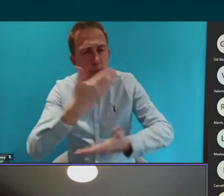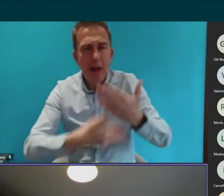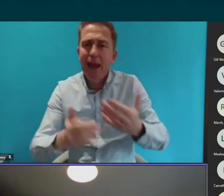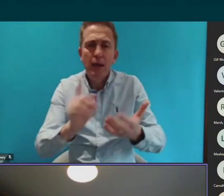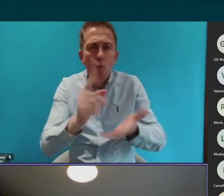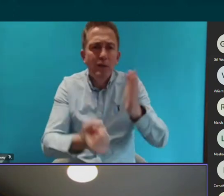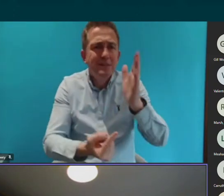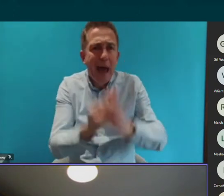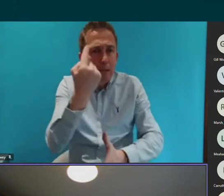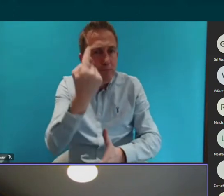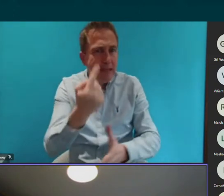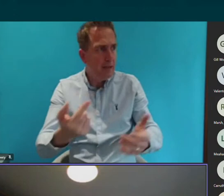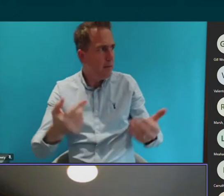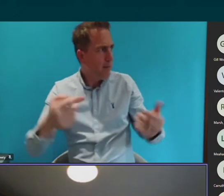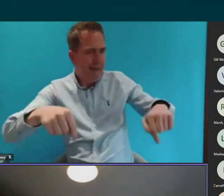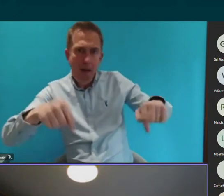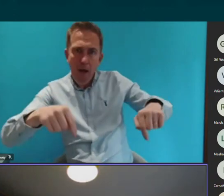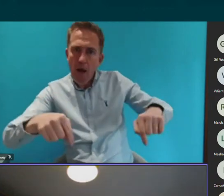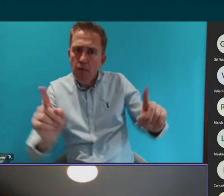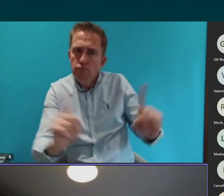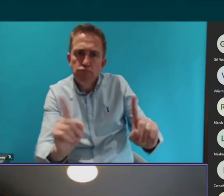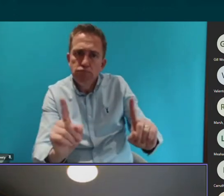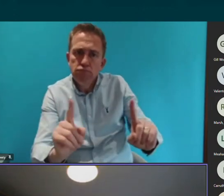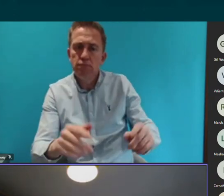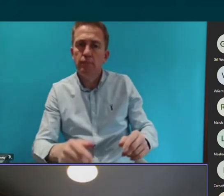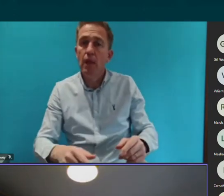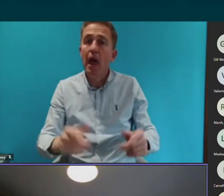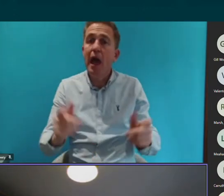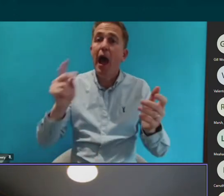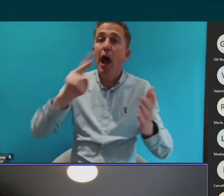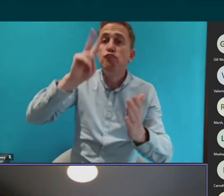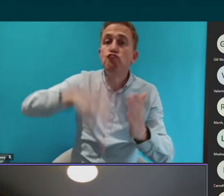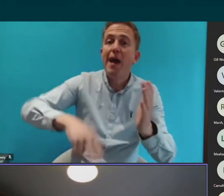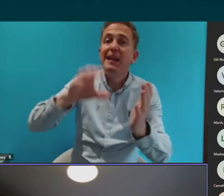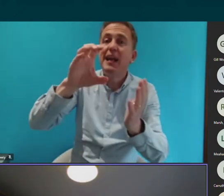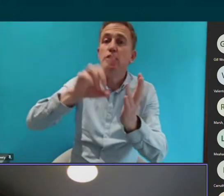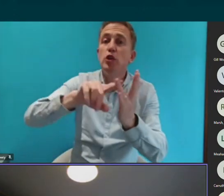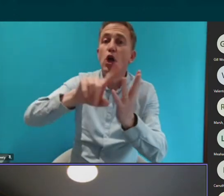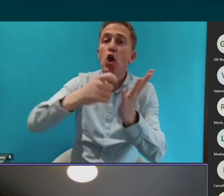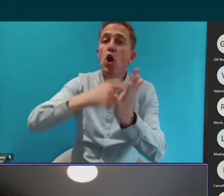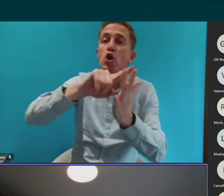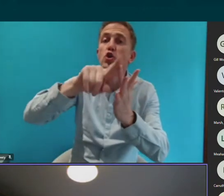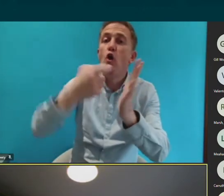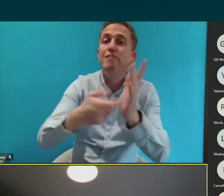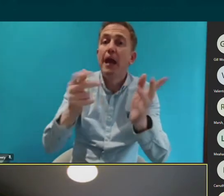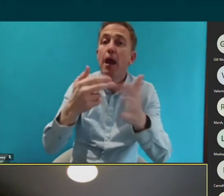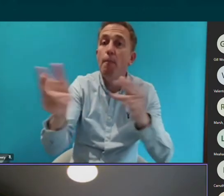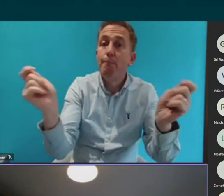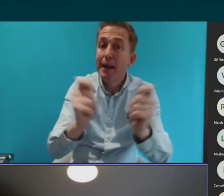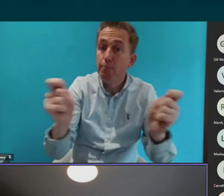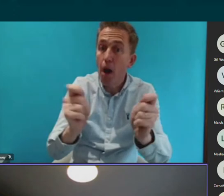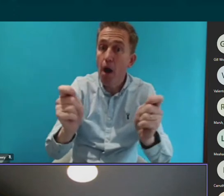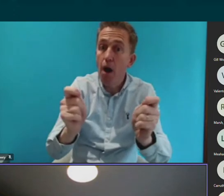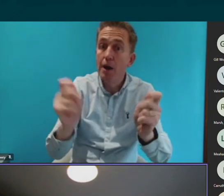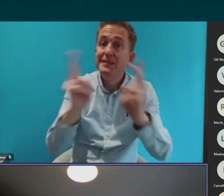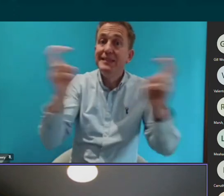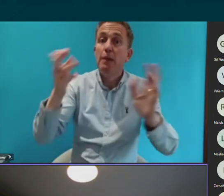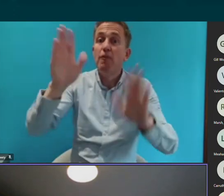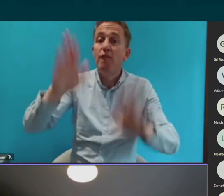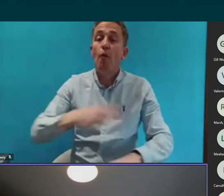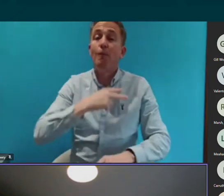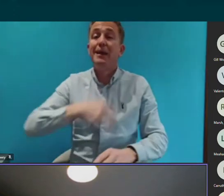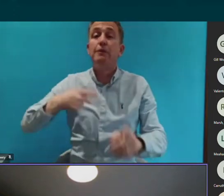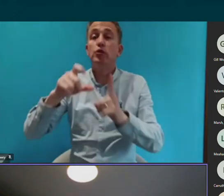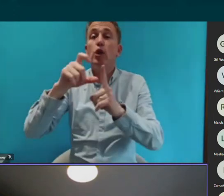going on today? Because I also read in the Courier, and it's a statement from Councillor Dorward,